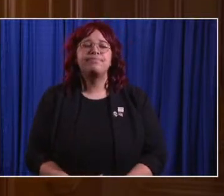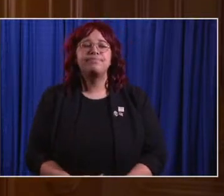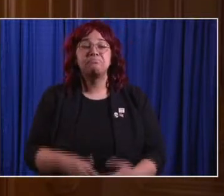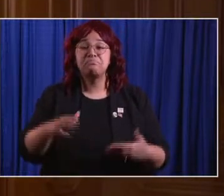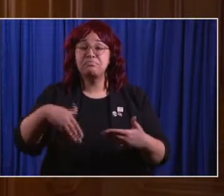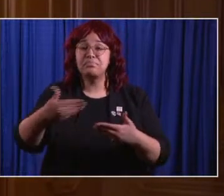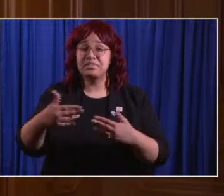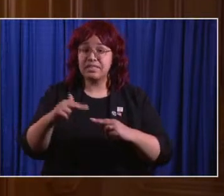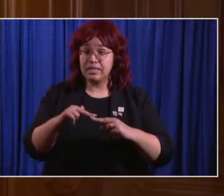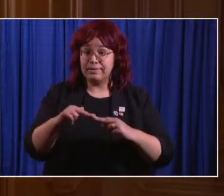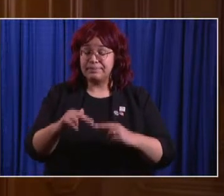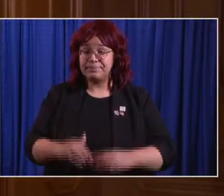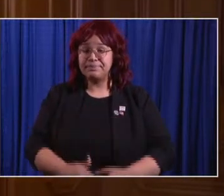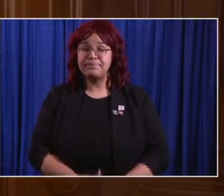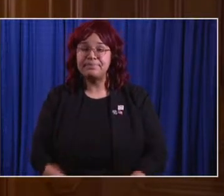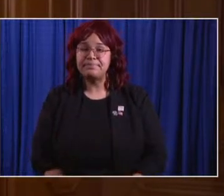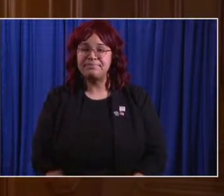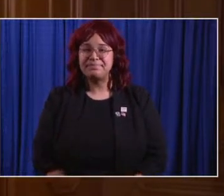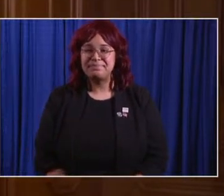Eric.